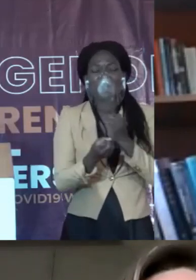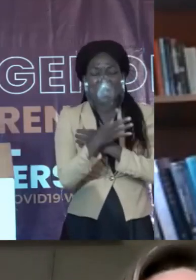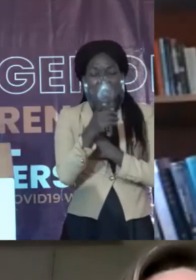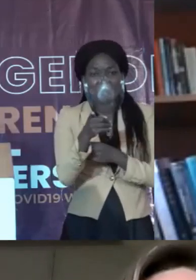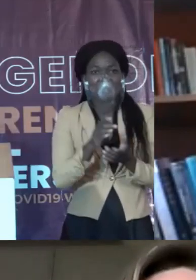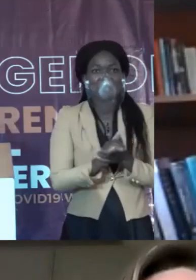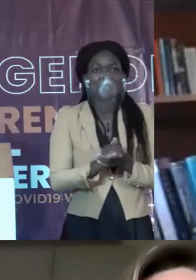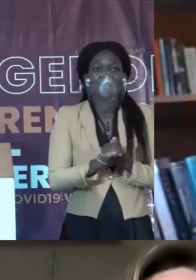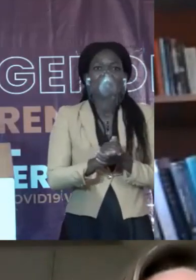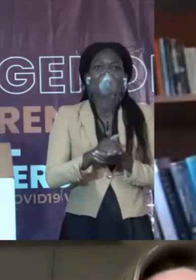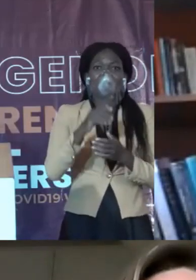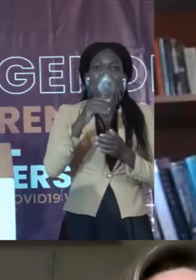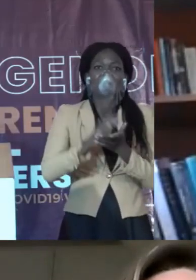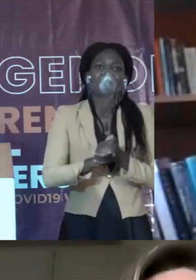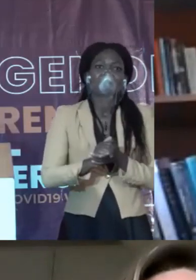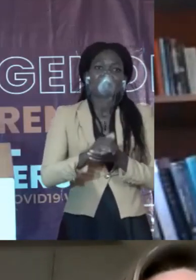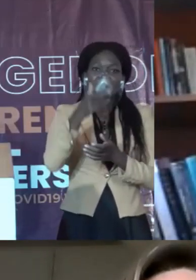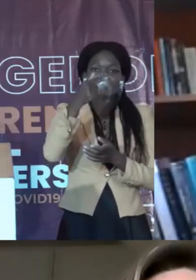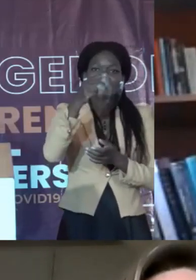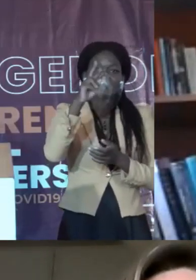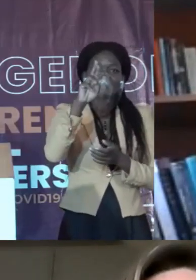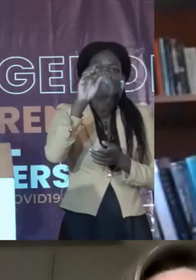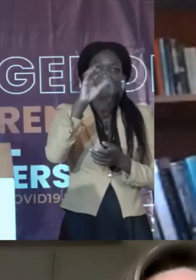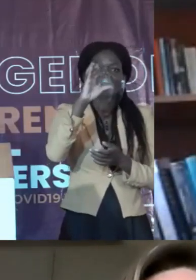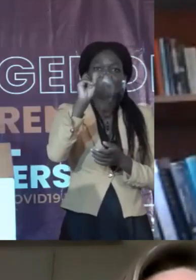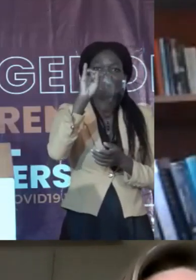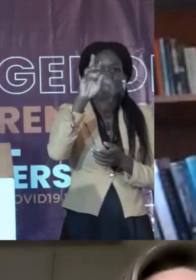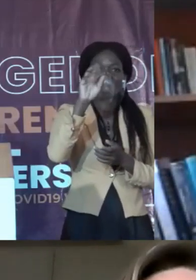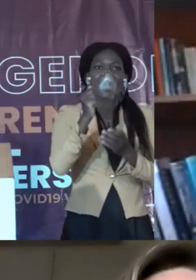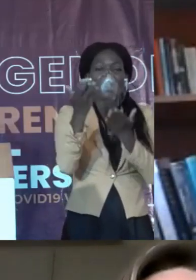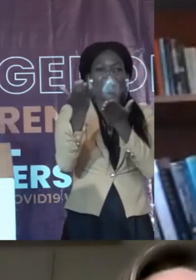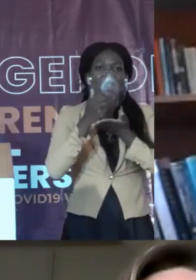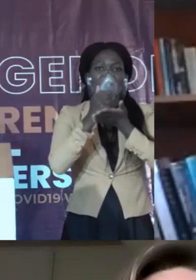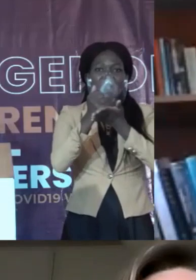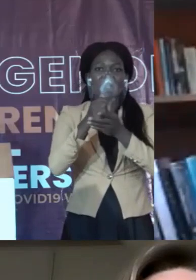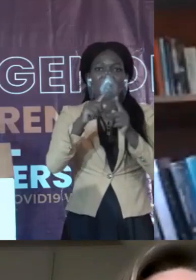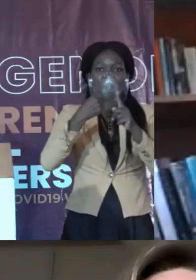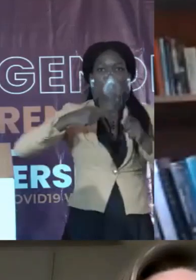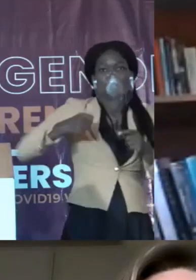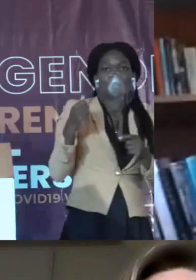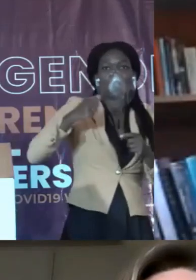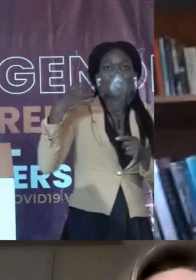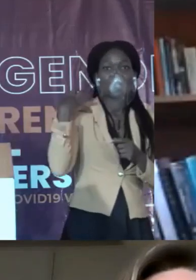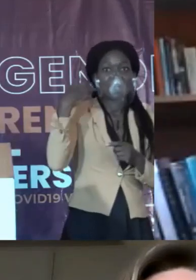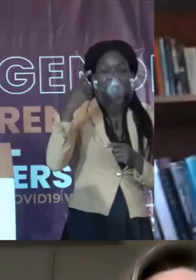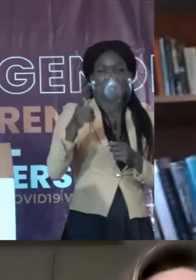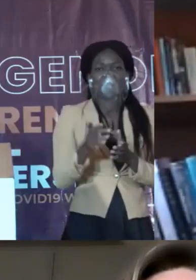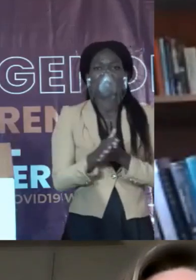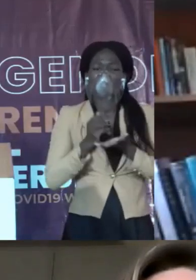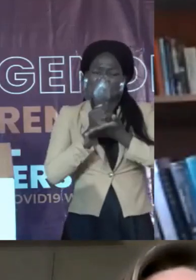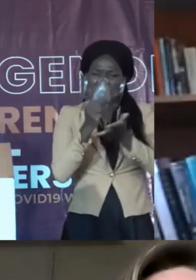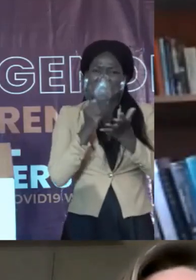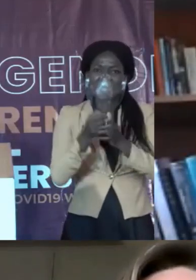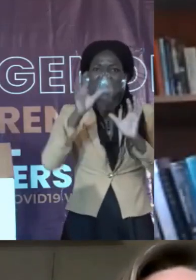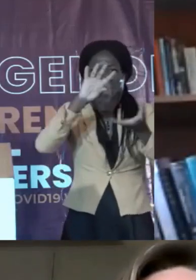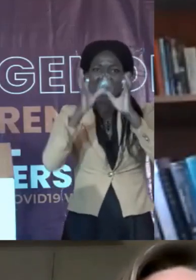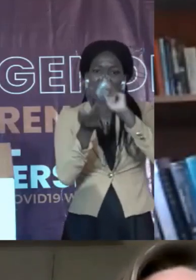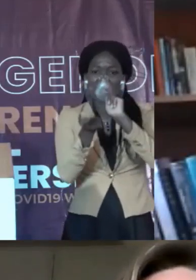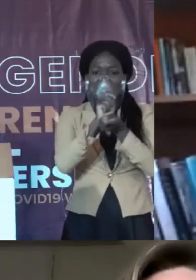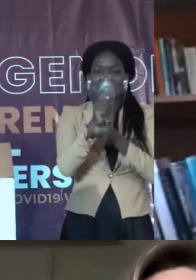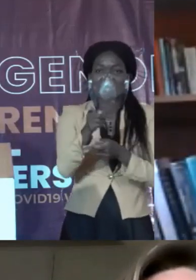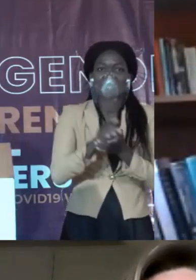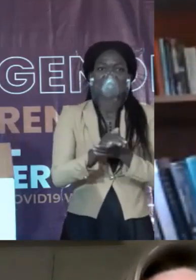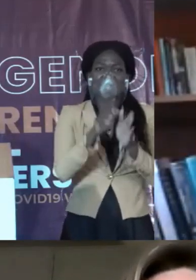by the Scottish government on a program which is tackling the climate change. And that program